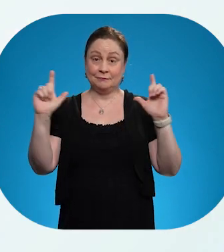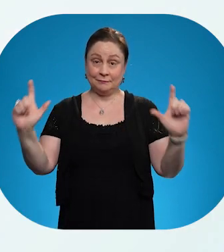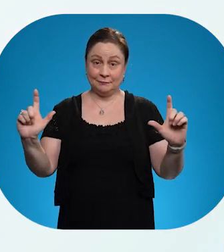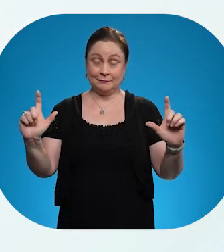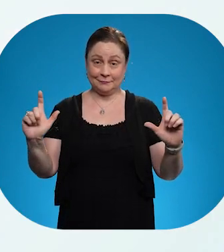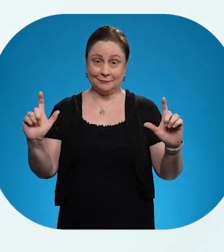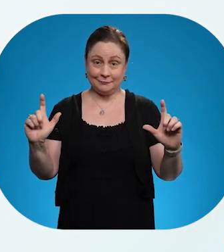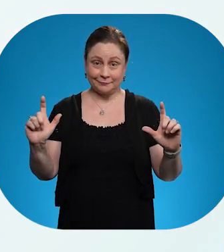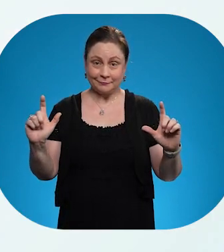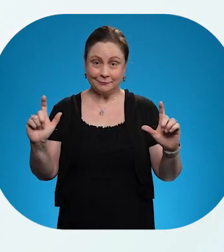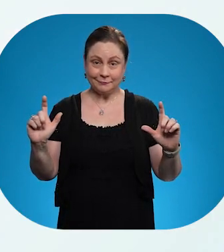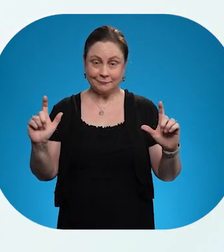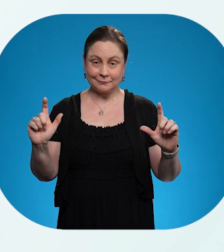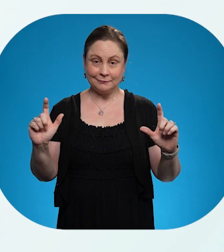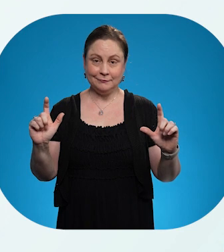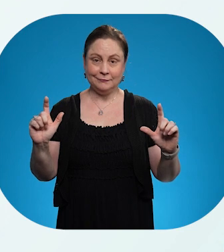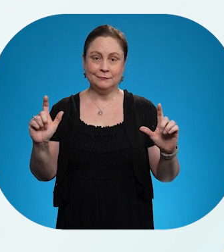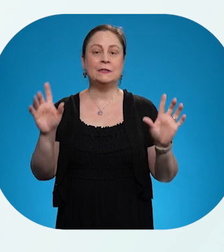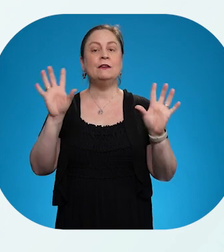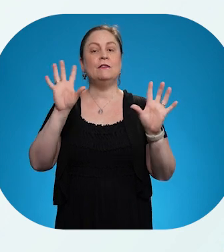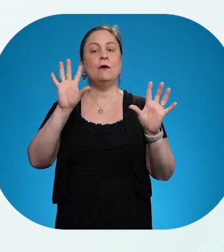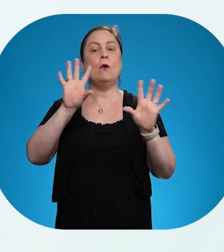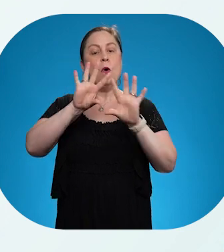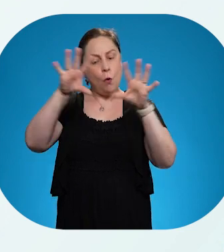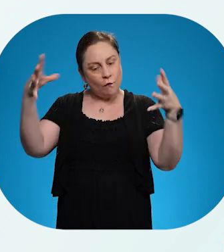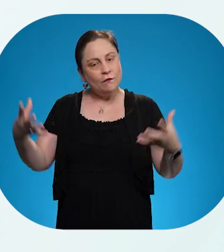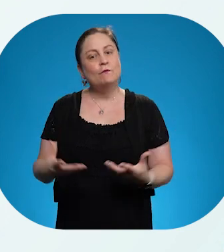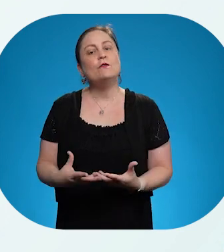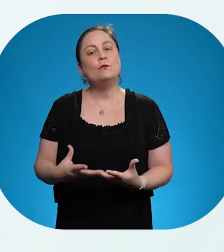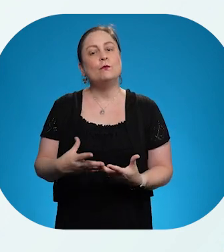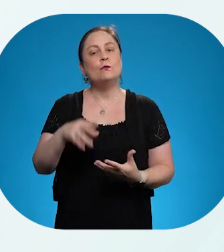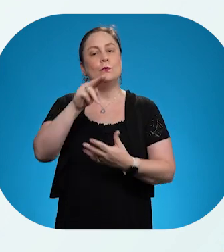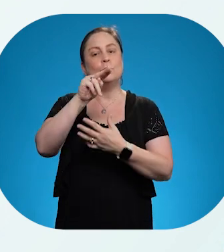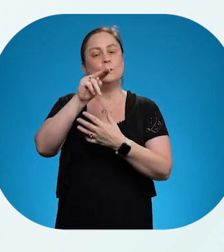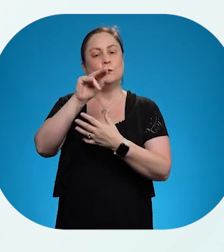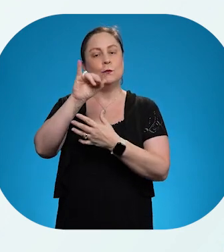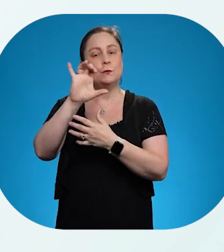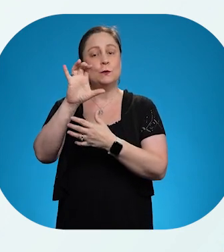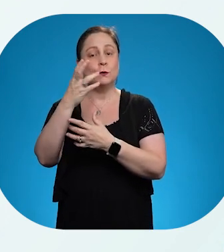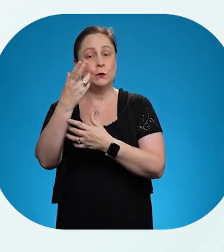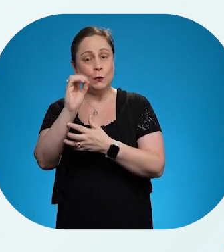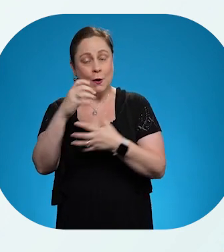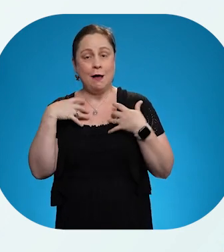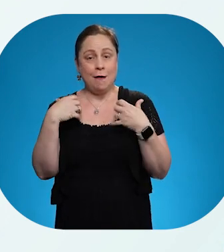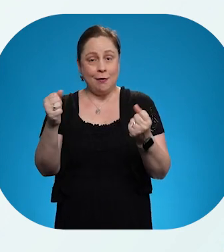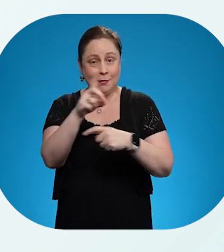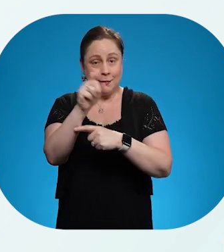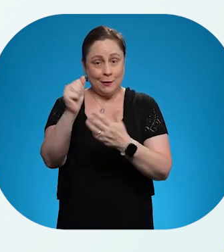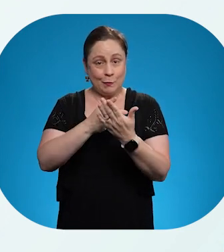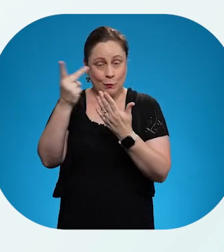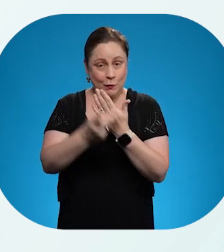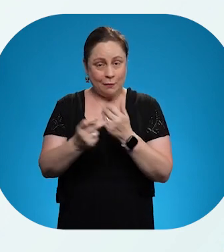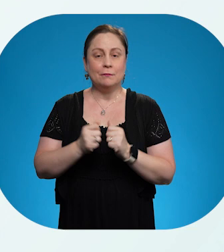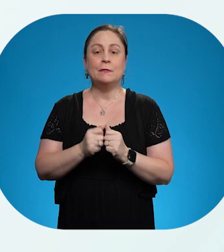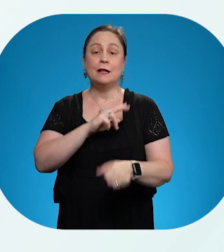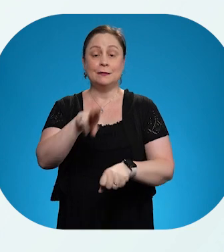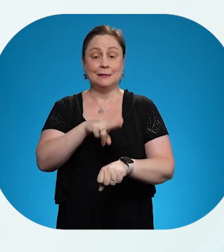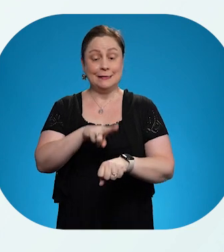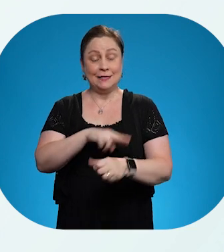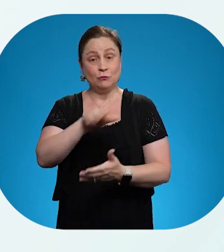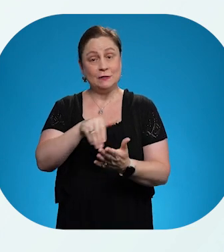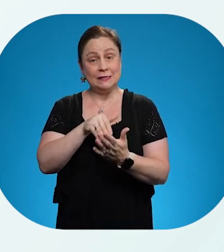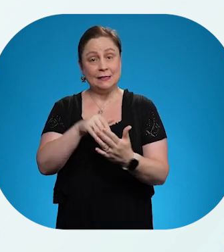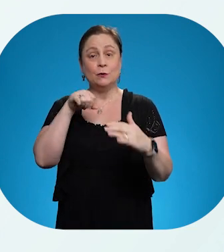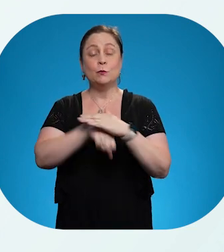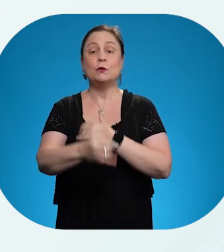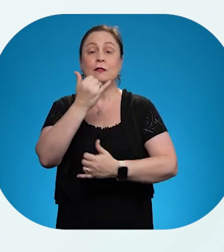Next slide, I'm going to provide a little overview of NACHO's Health and Disability Program. We are supported by the National Center on